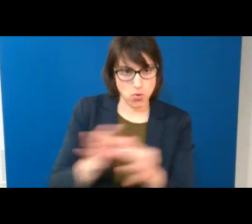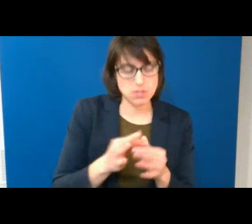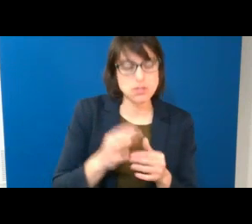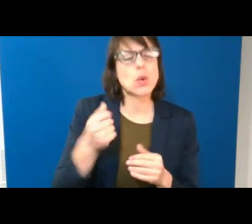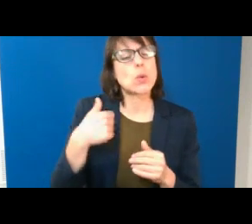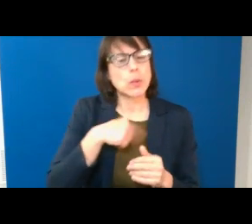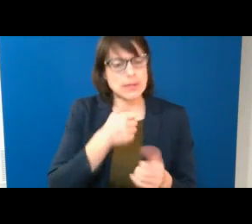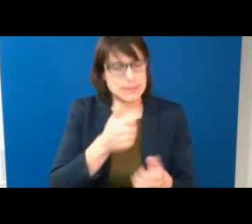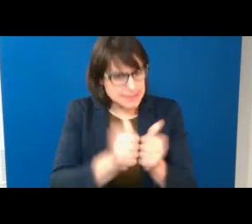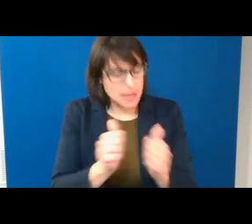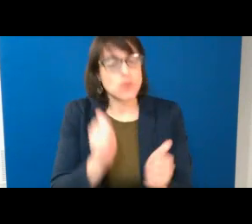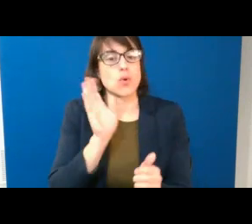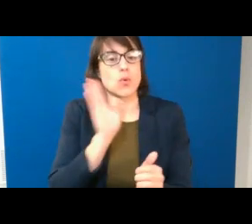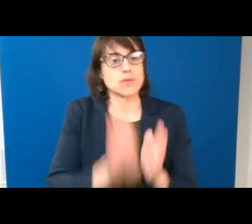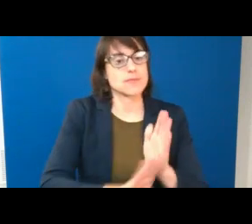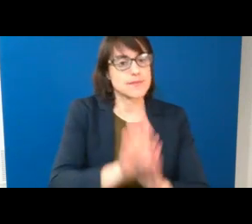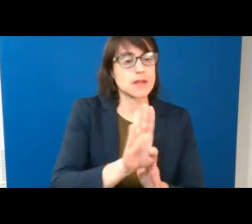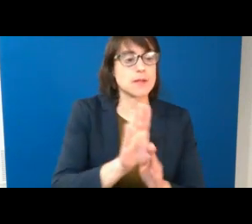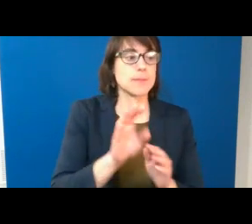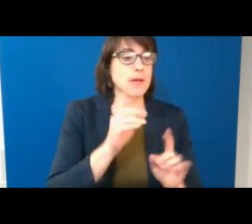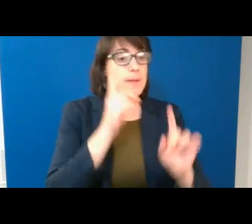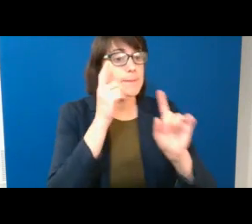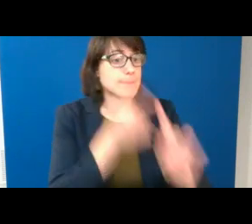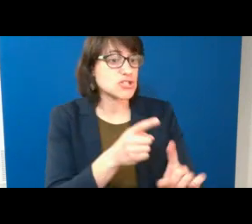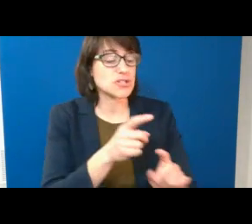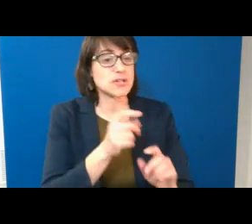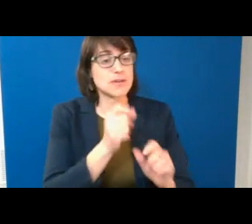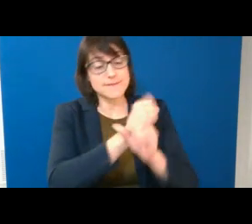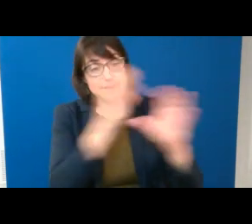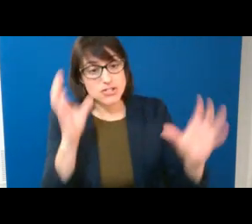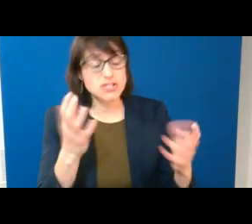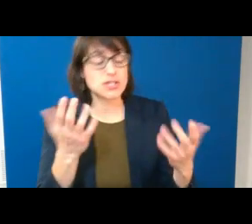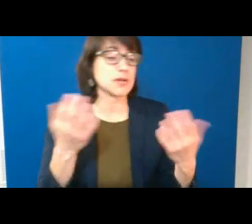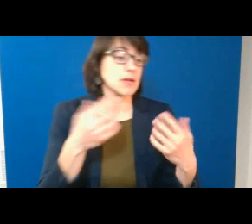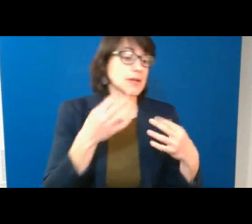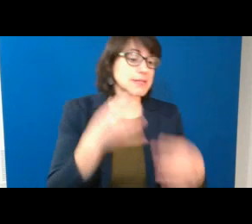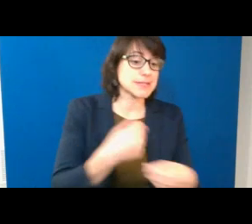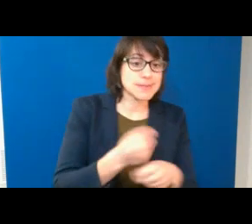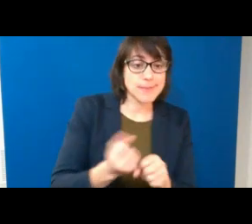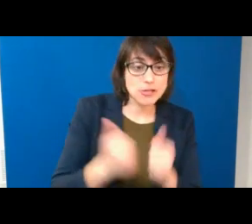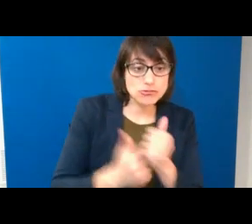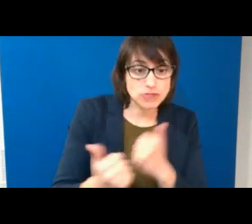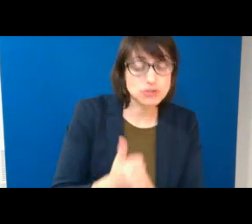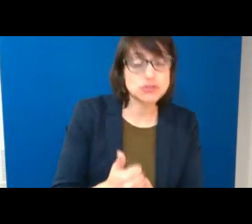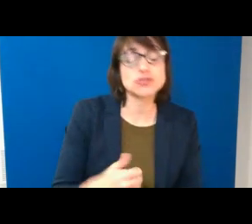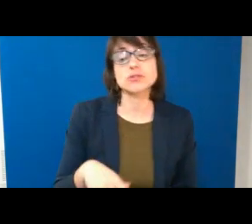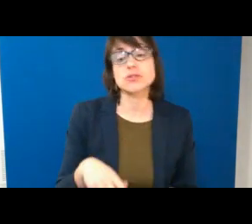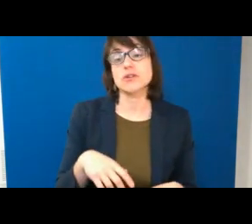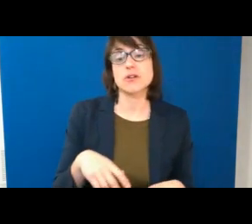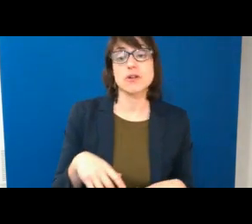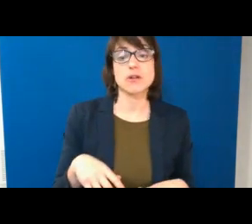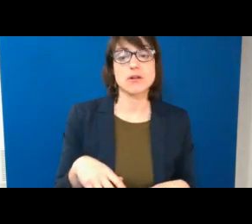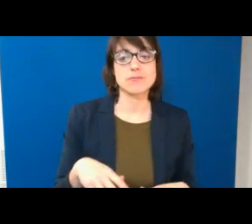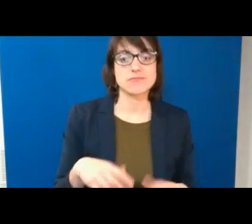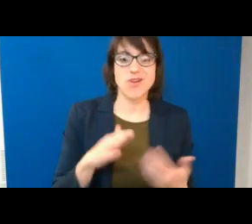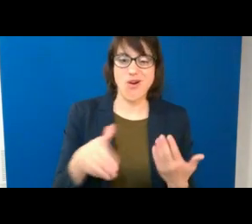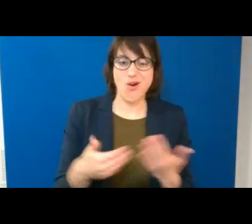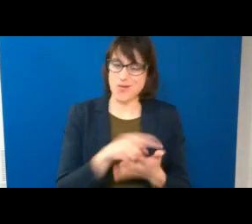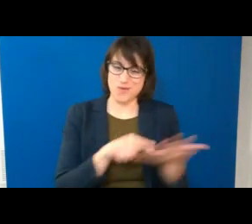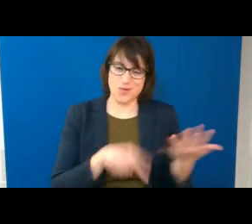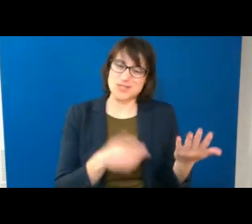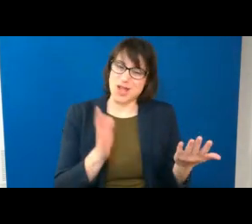vision, our membership criteria, our decision-making structure, all things that obviously I would have loved to have done in the past, but it takes a